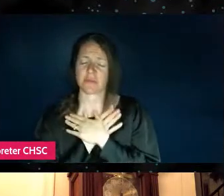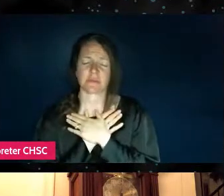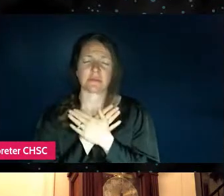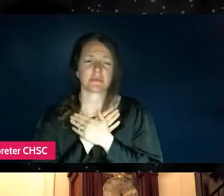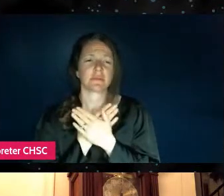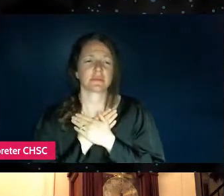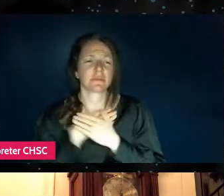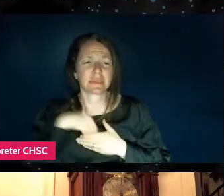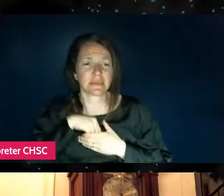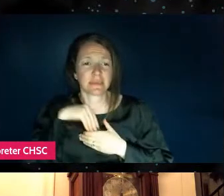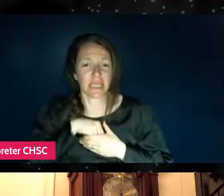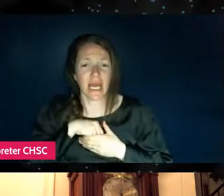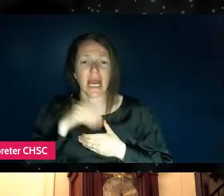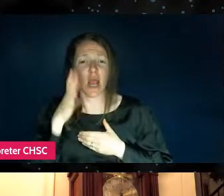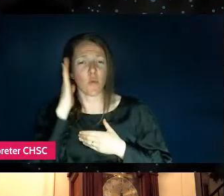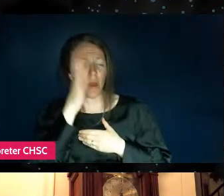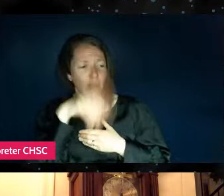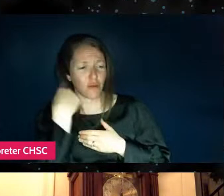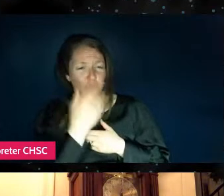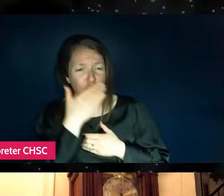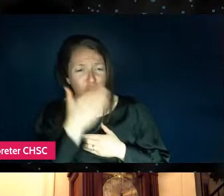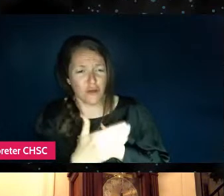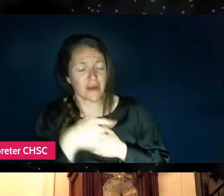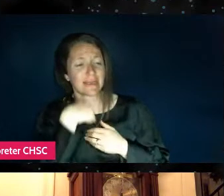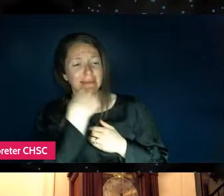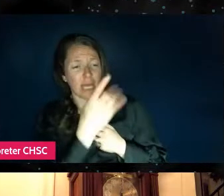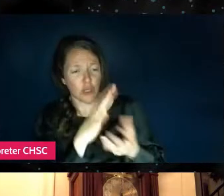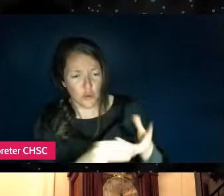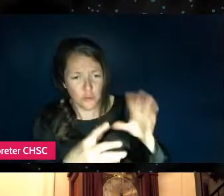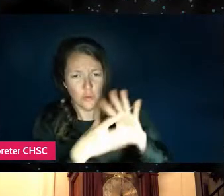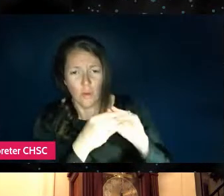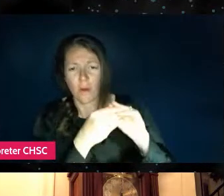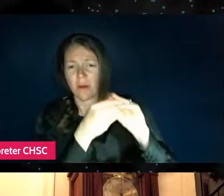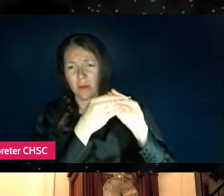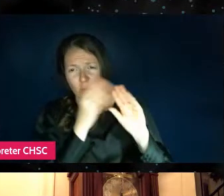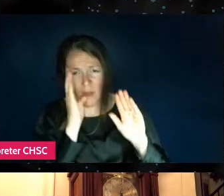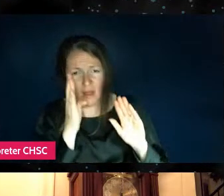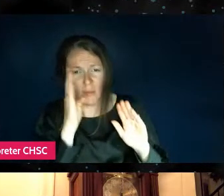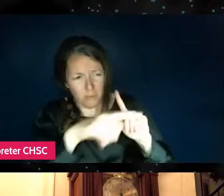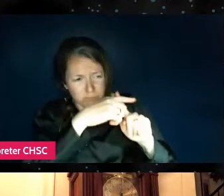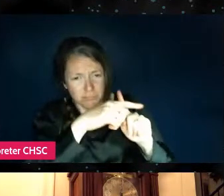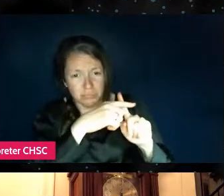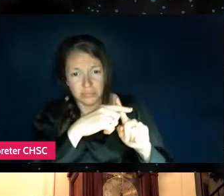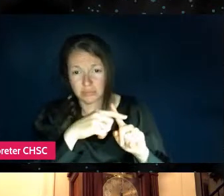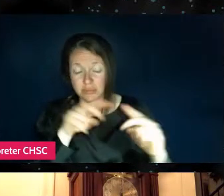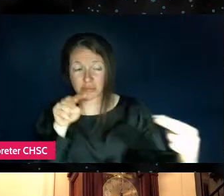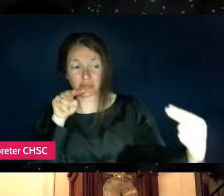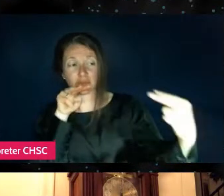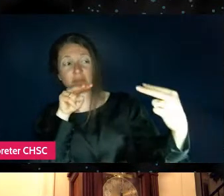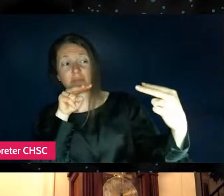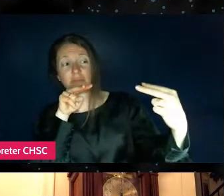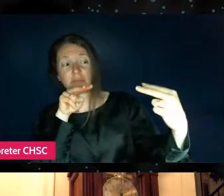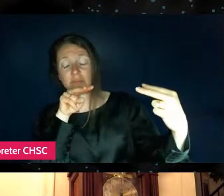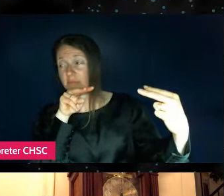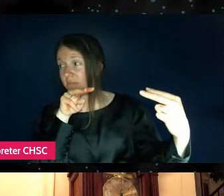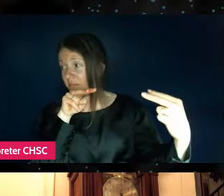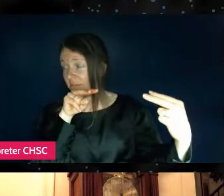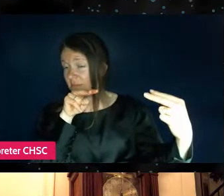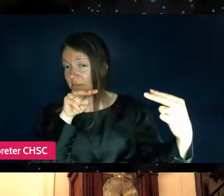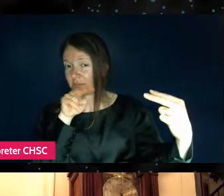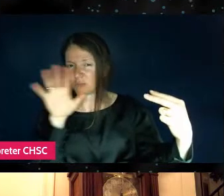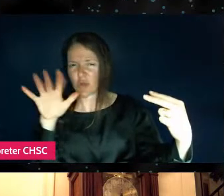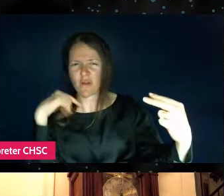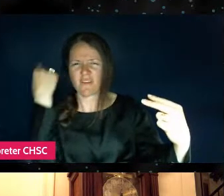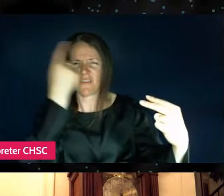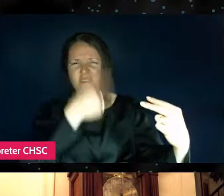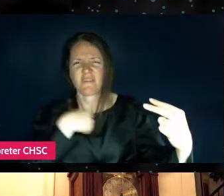in my being, I will make you look good and will tell your story. And he's like, he looked at my face and he goes, your face is so